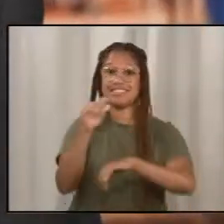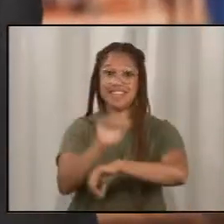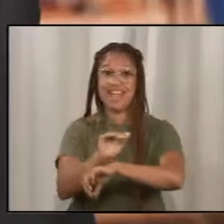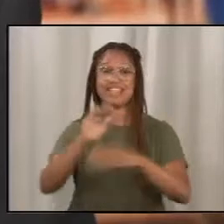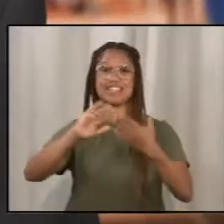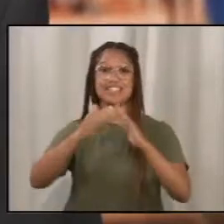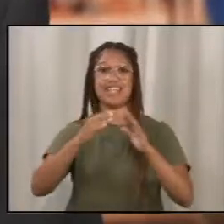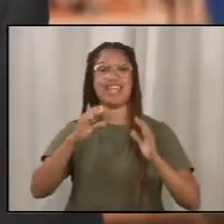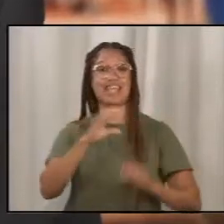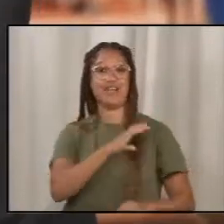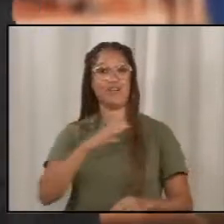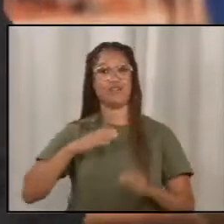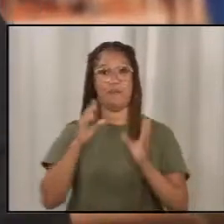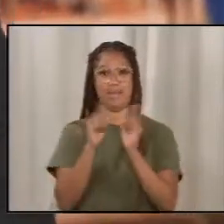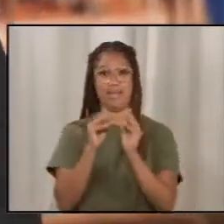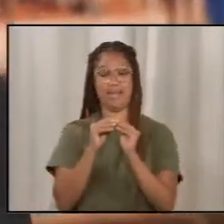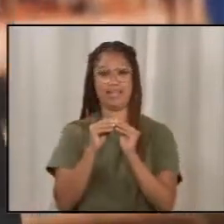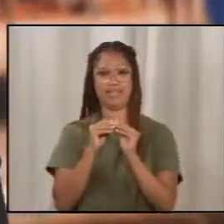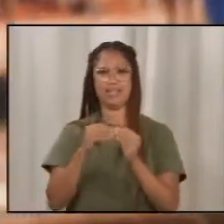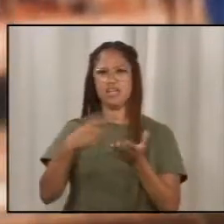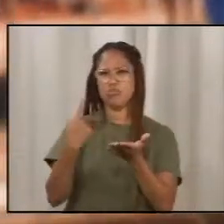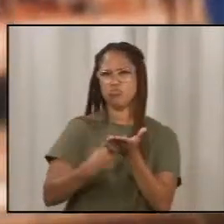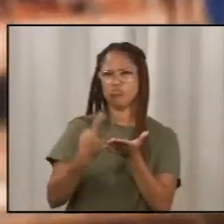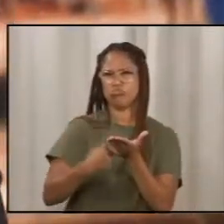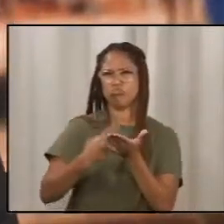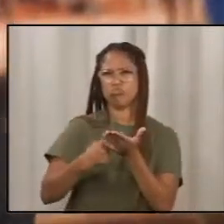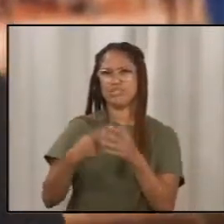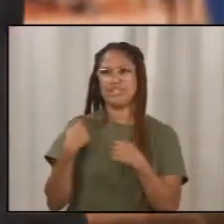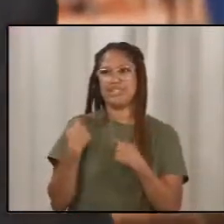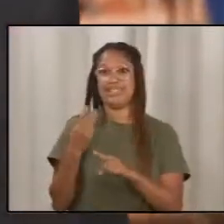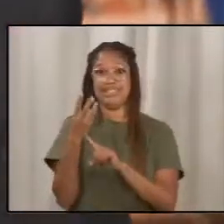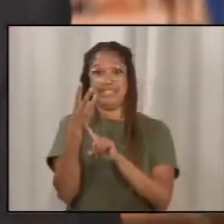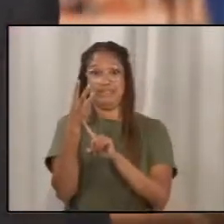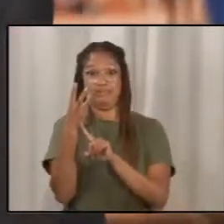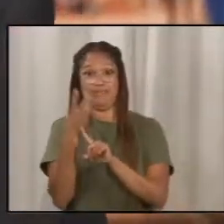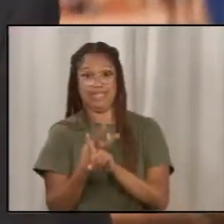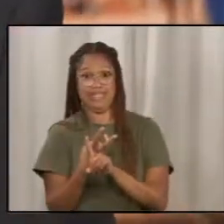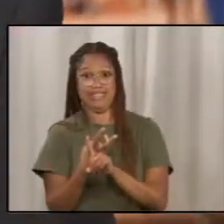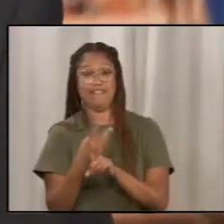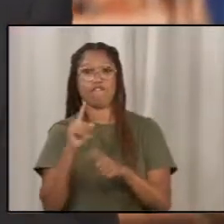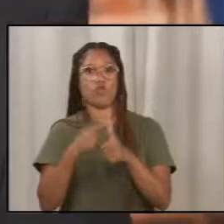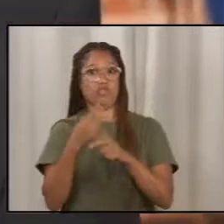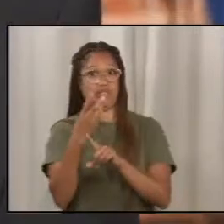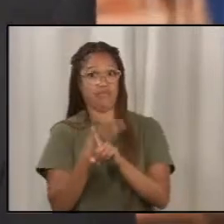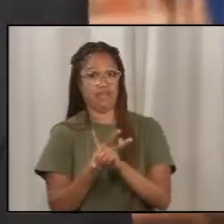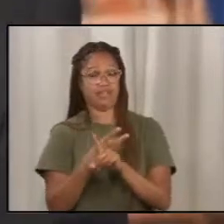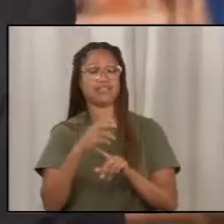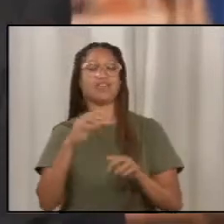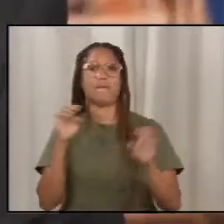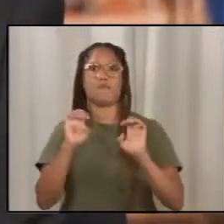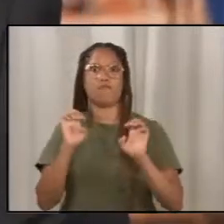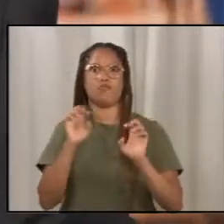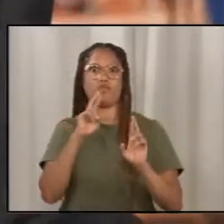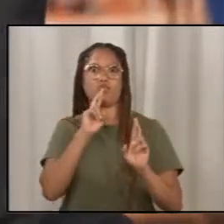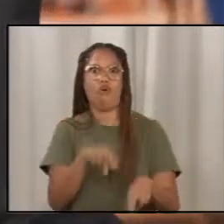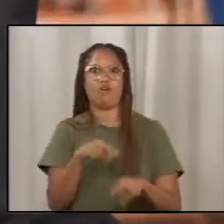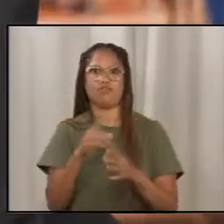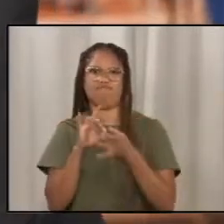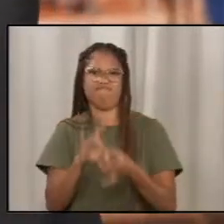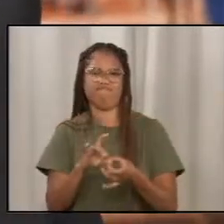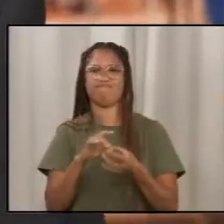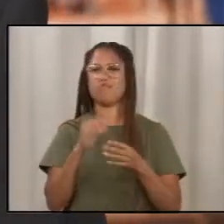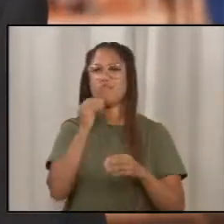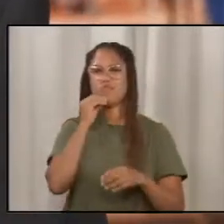in-depth presentation about the first 6 months of our homeless emergency response efforts. In this update, we'll have a focus on all of